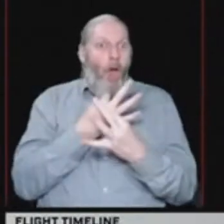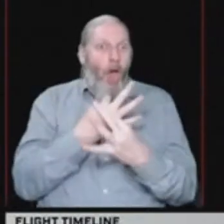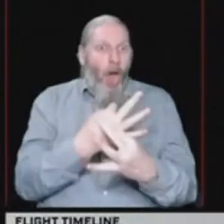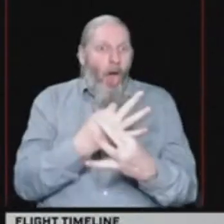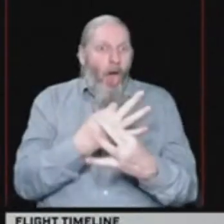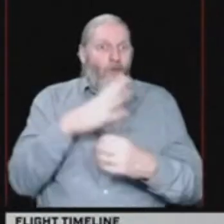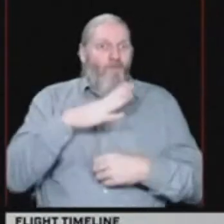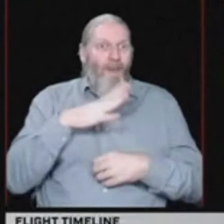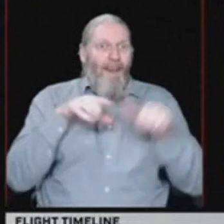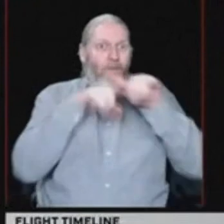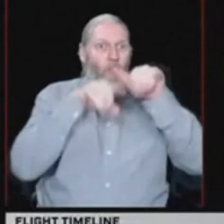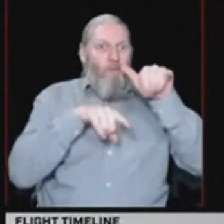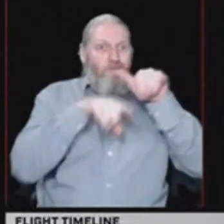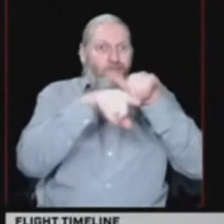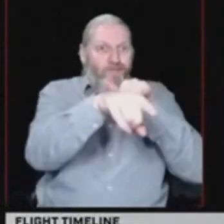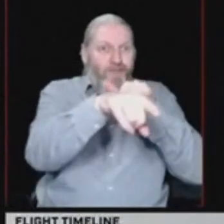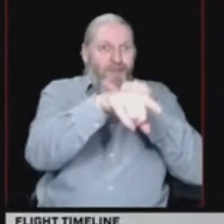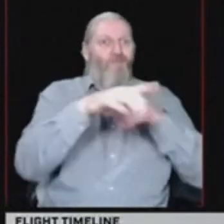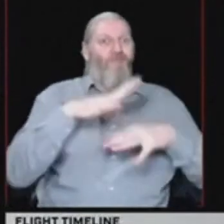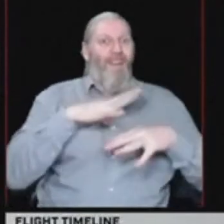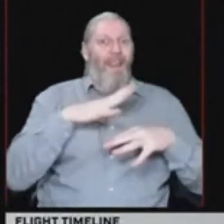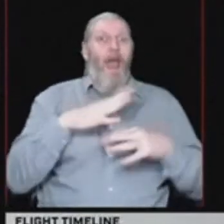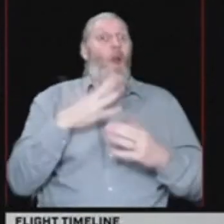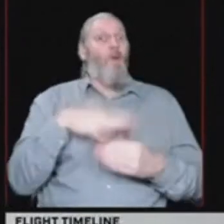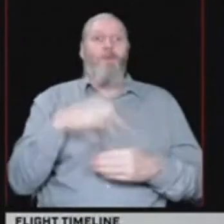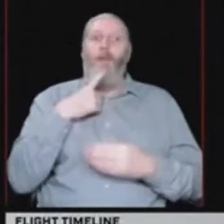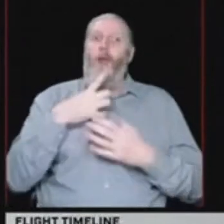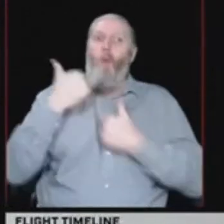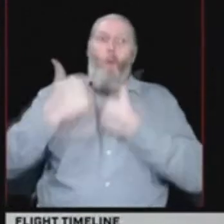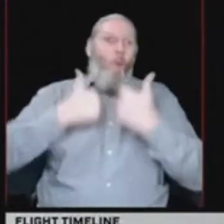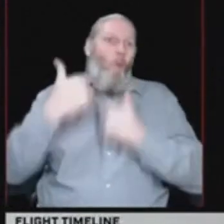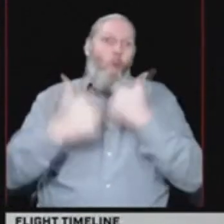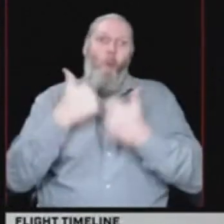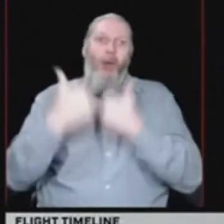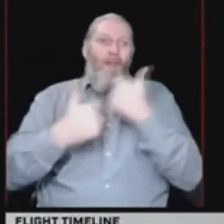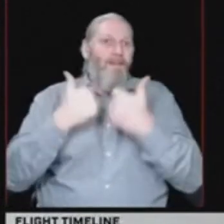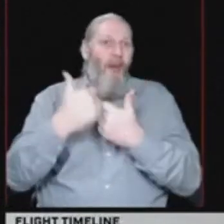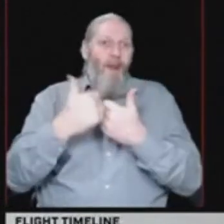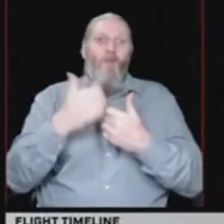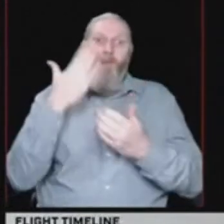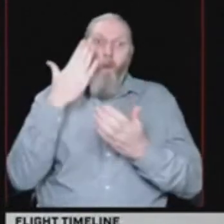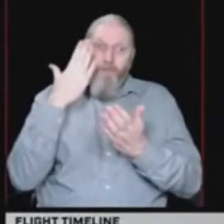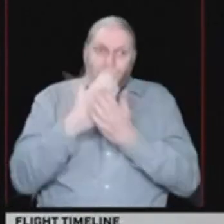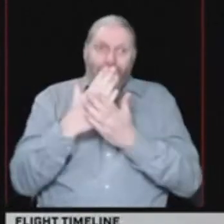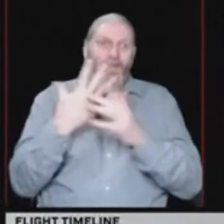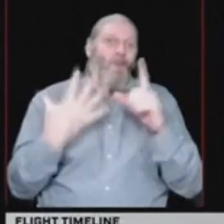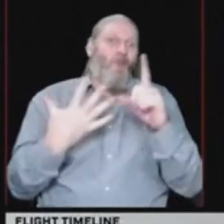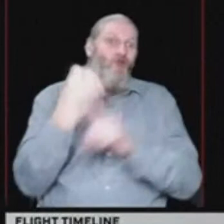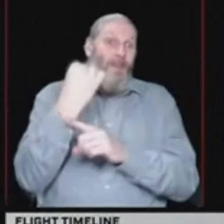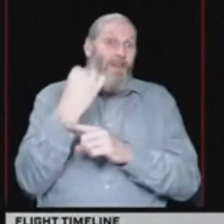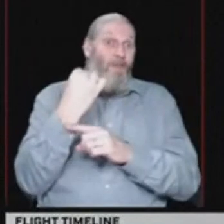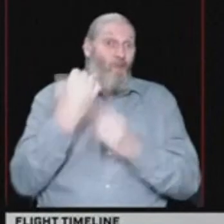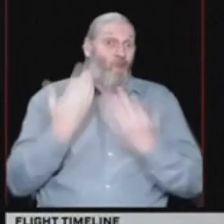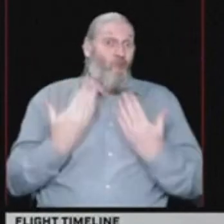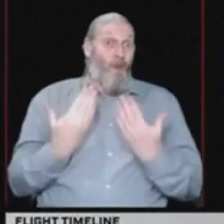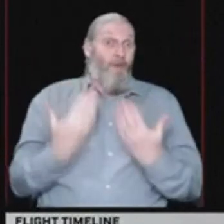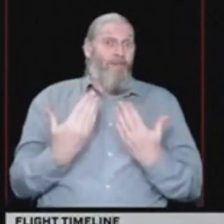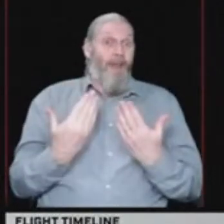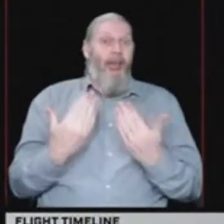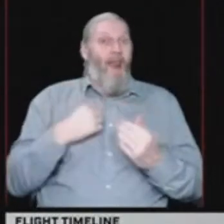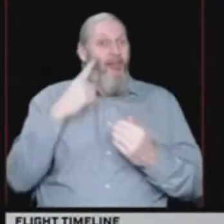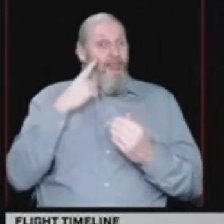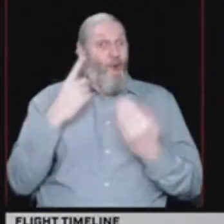these satellites, and well done to you folks for making this happen. And tonight, all eyes are on the United